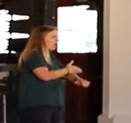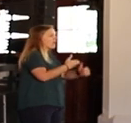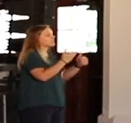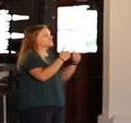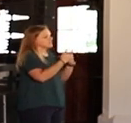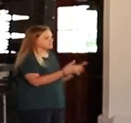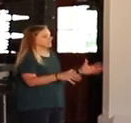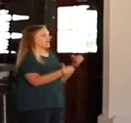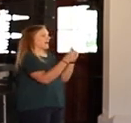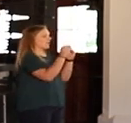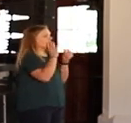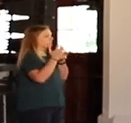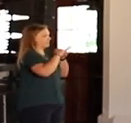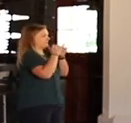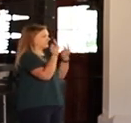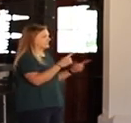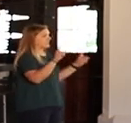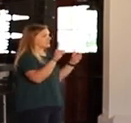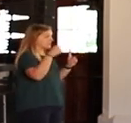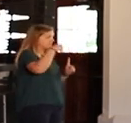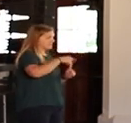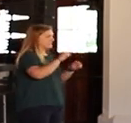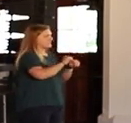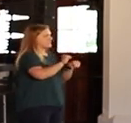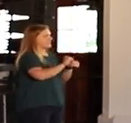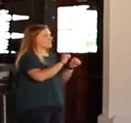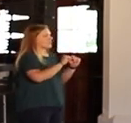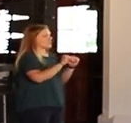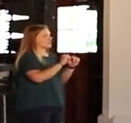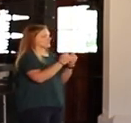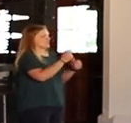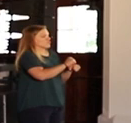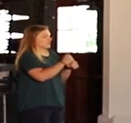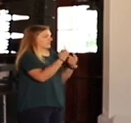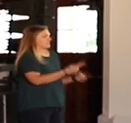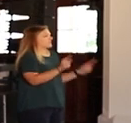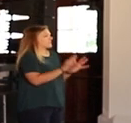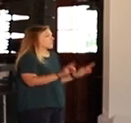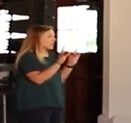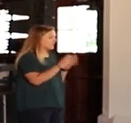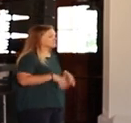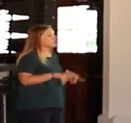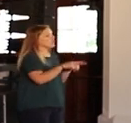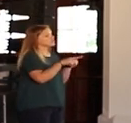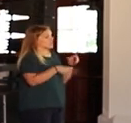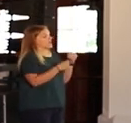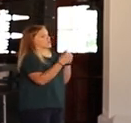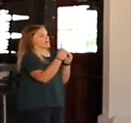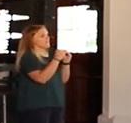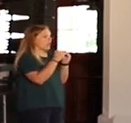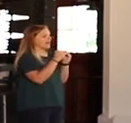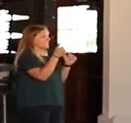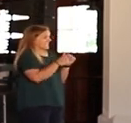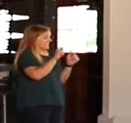collaborate successfully. This is why teamwork is so important. Then you broaden the perspective one step further and address